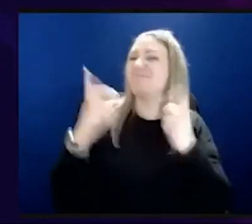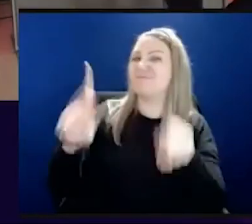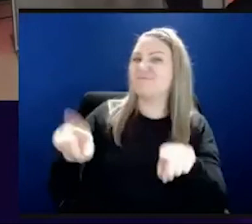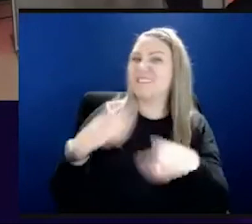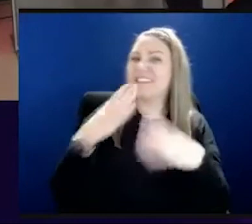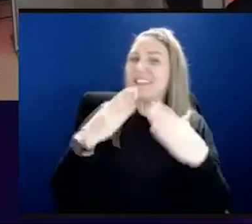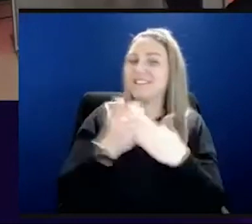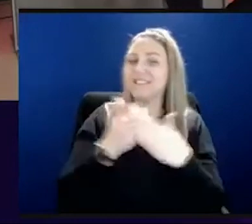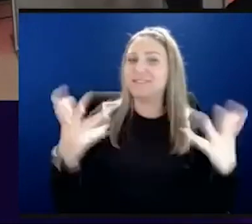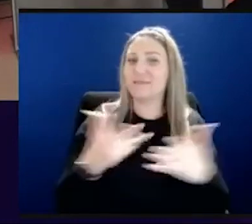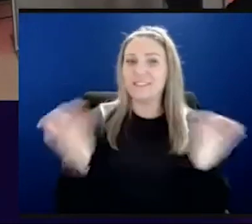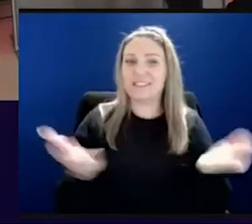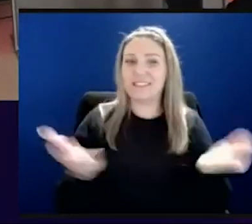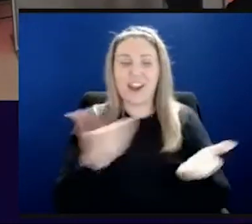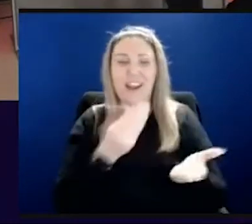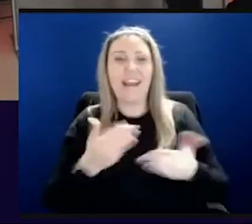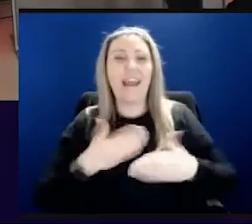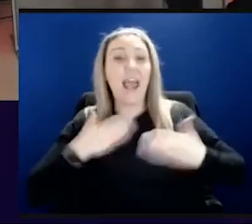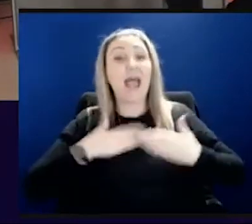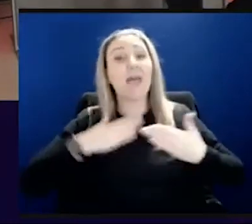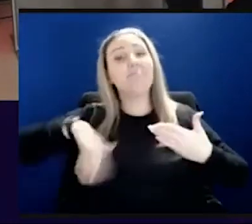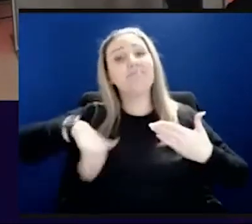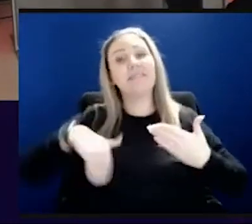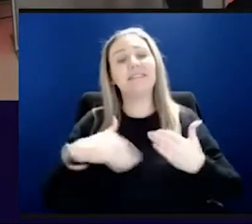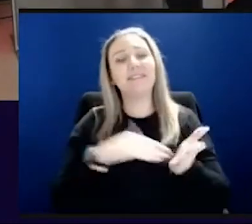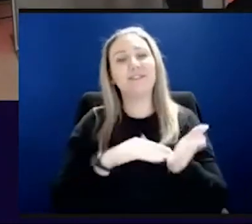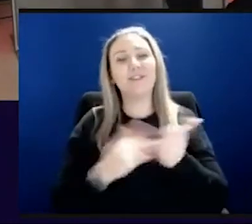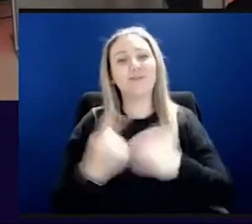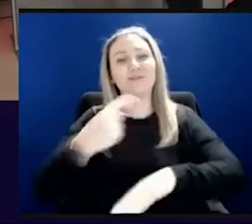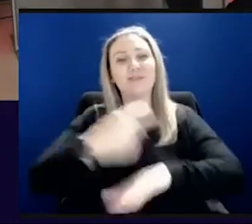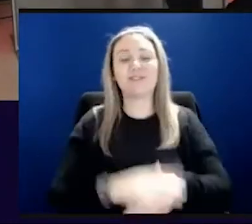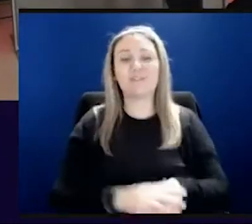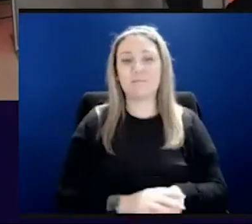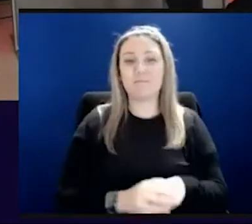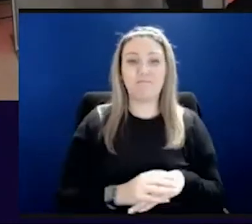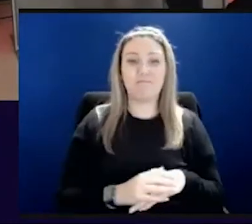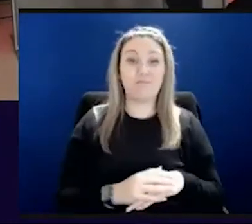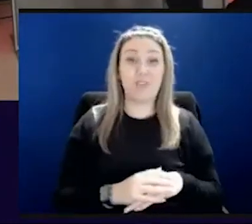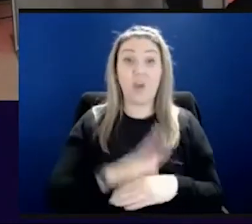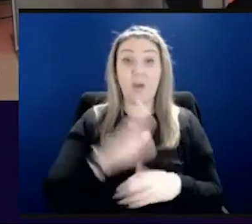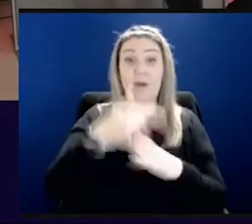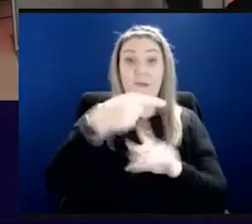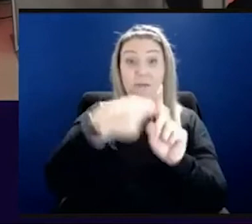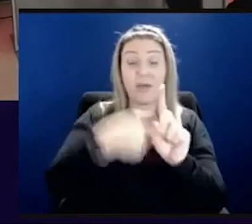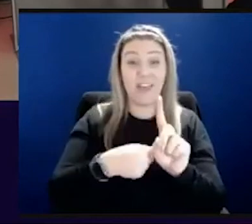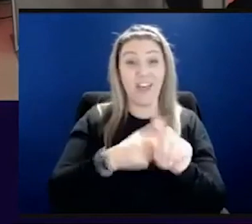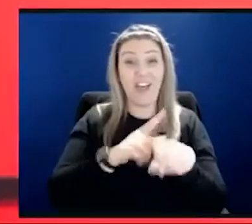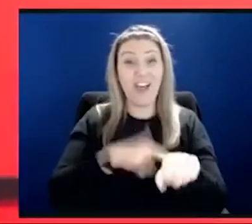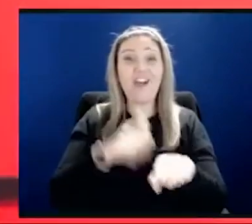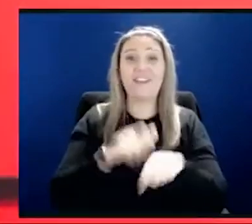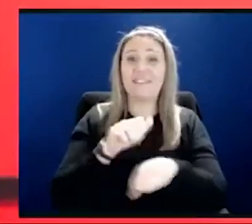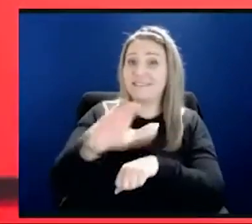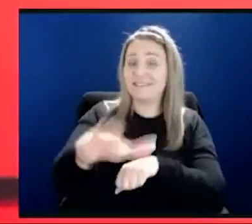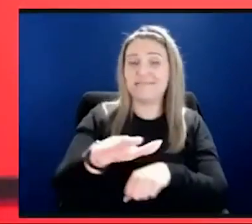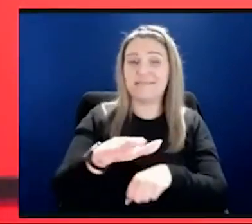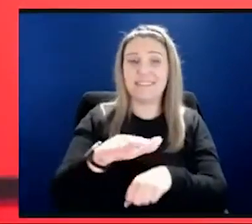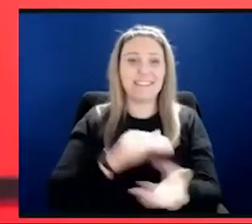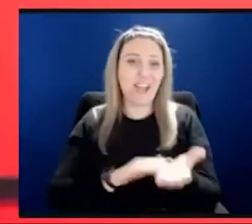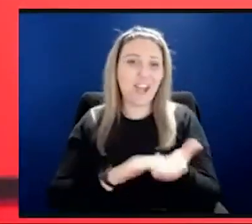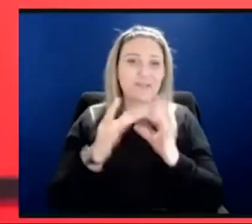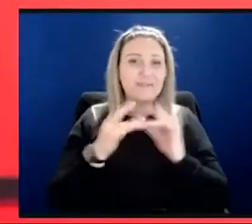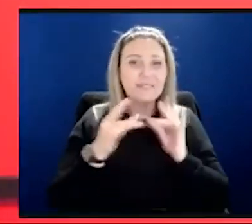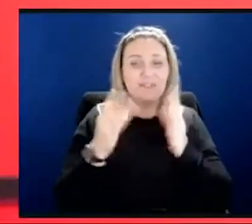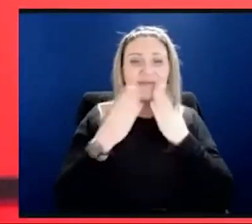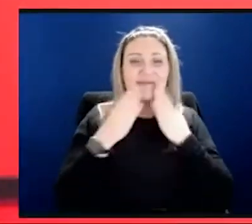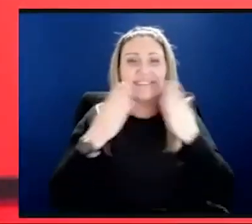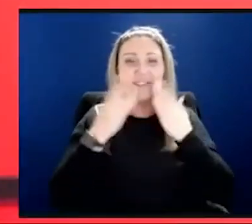happy belated Doctors Day. Garen, thank you. All month long, we've been asking our viewers to send doctors a message of thank you in honor of National